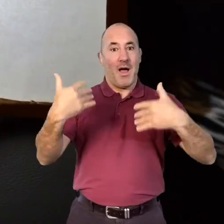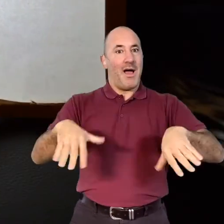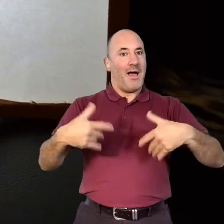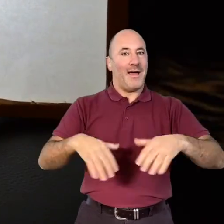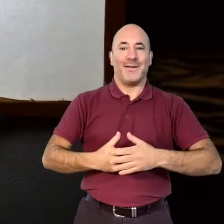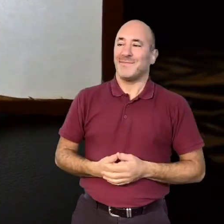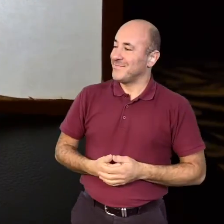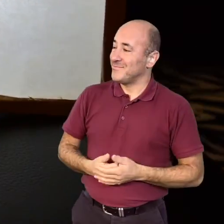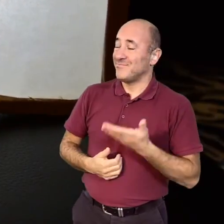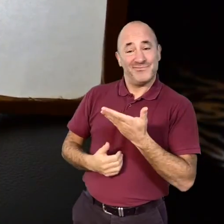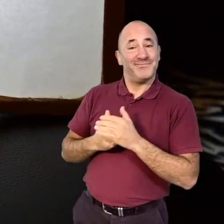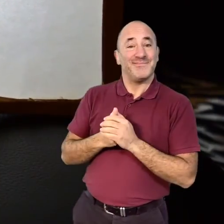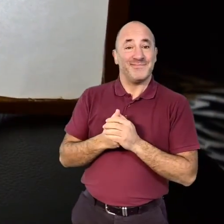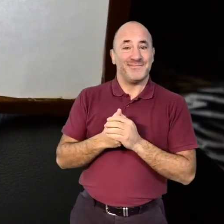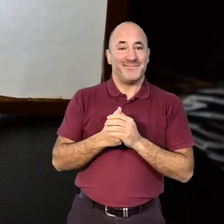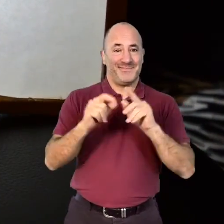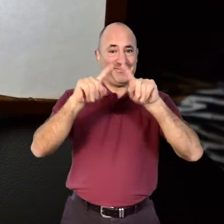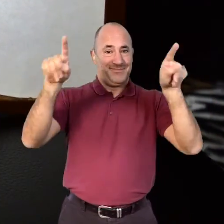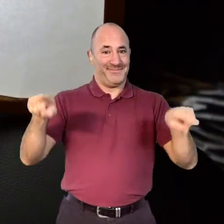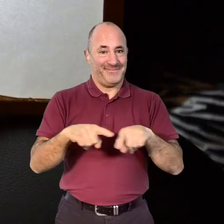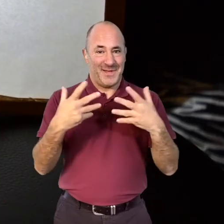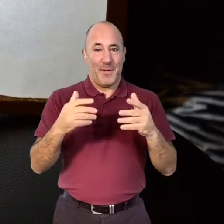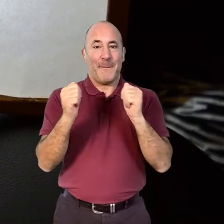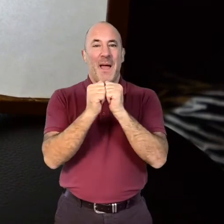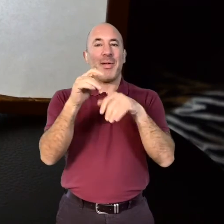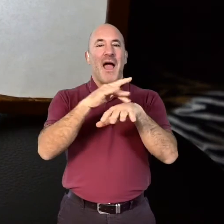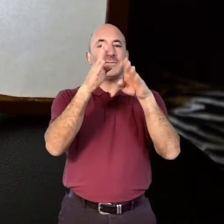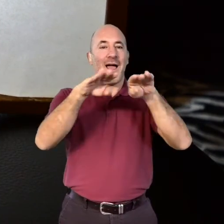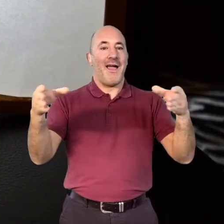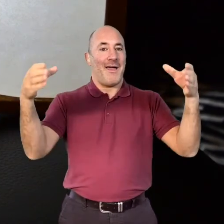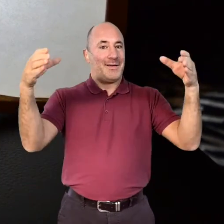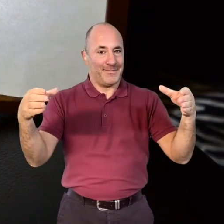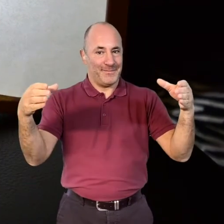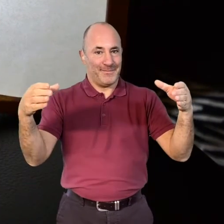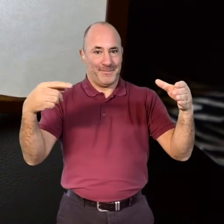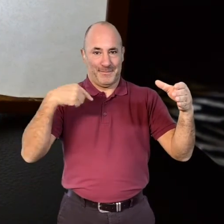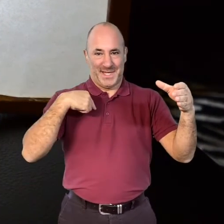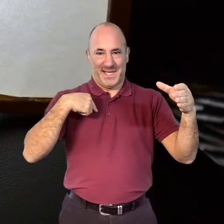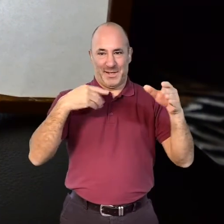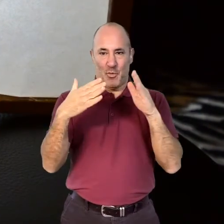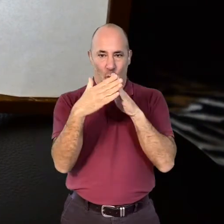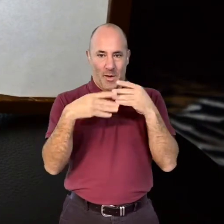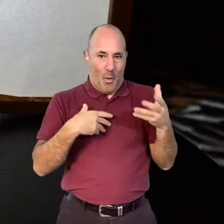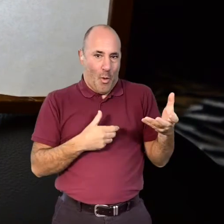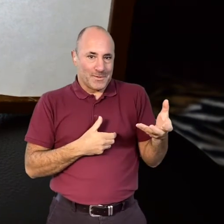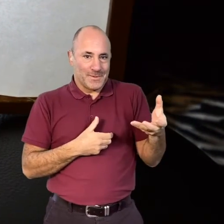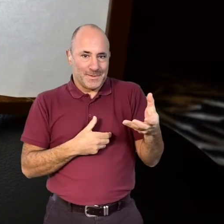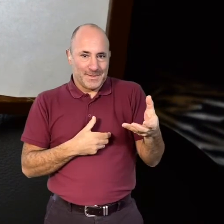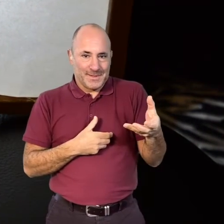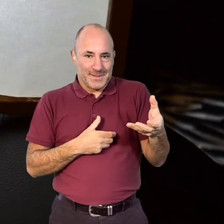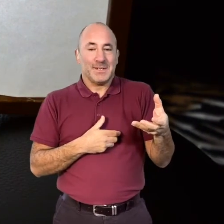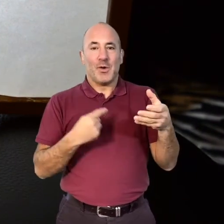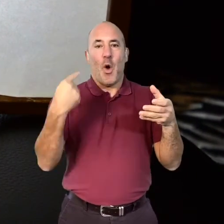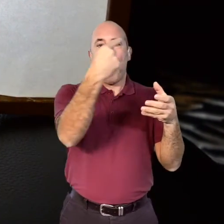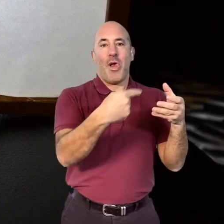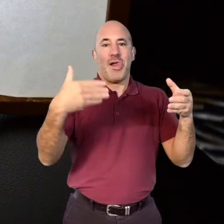Okay, so on screen now, our shadow puppet theatre is set up. I'm holding on to one corner and the front with the hole